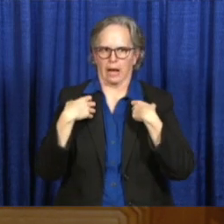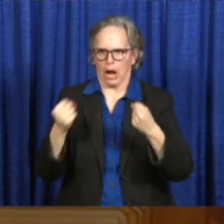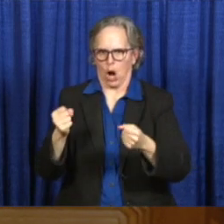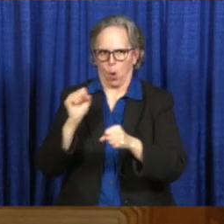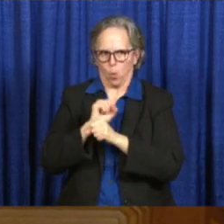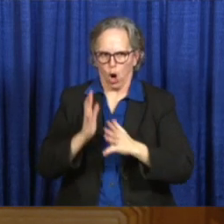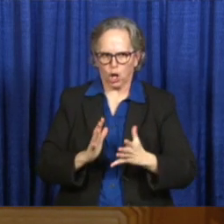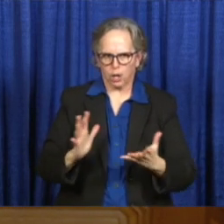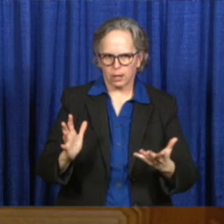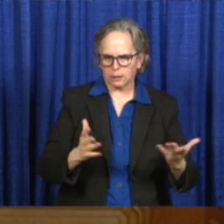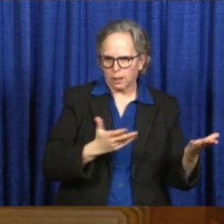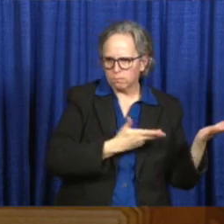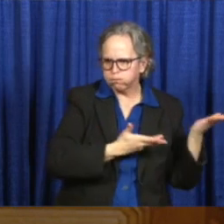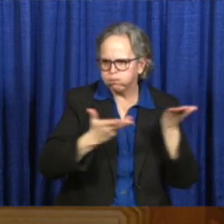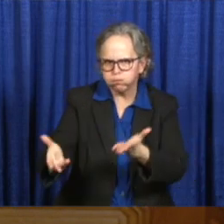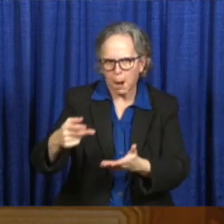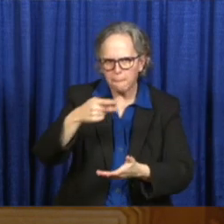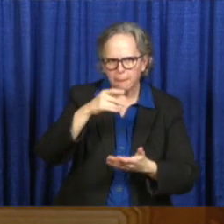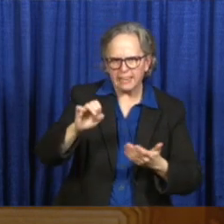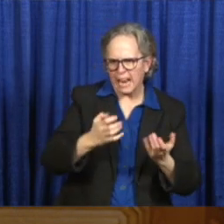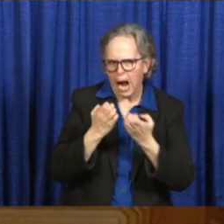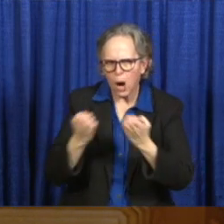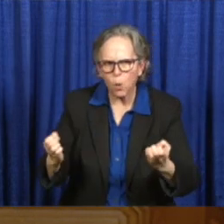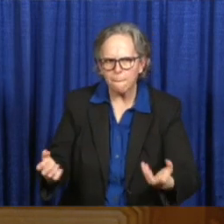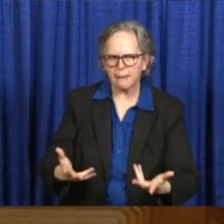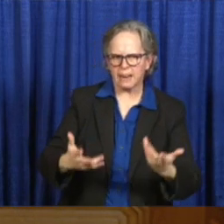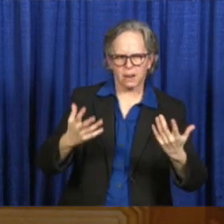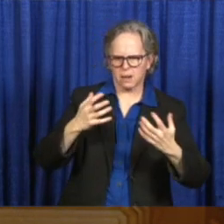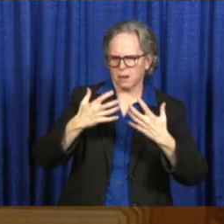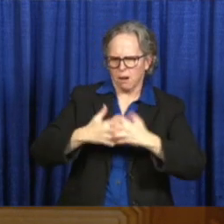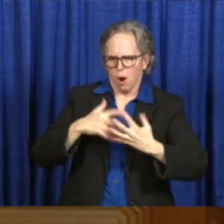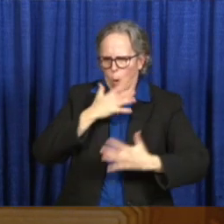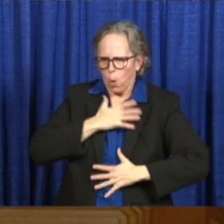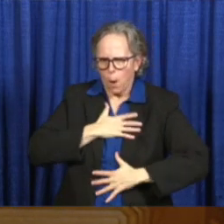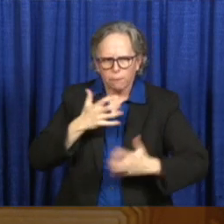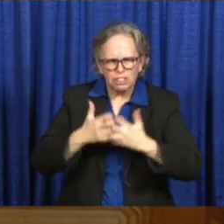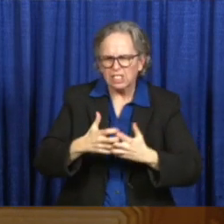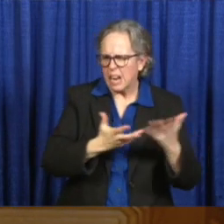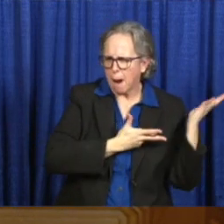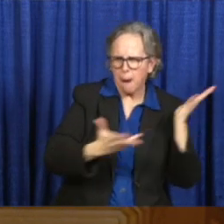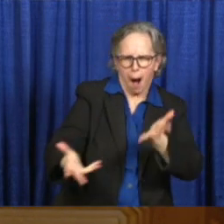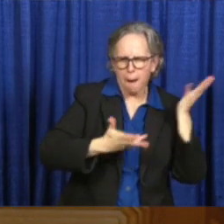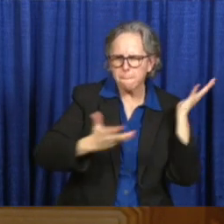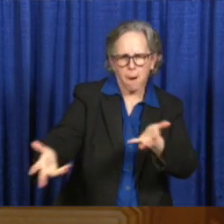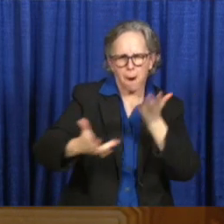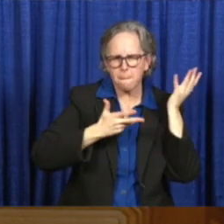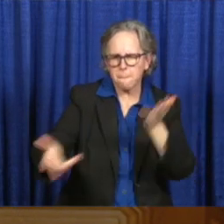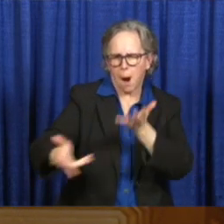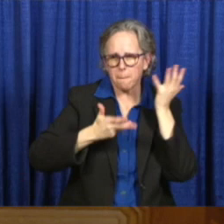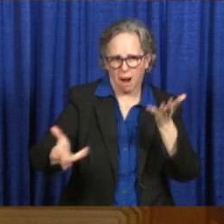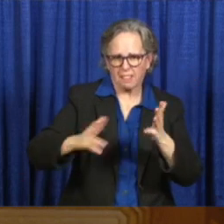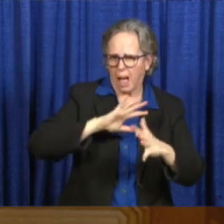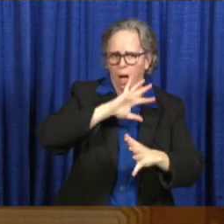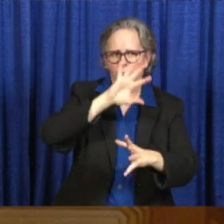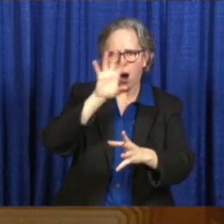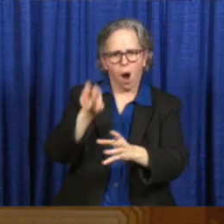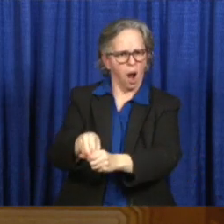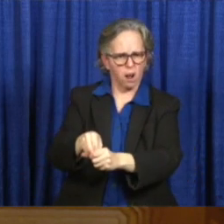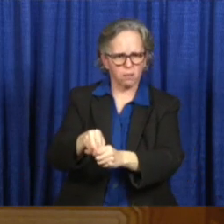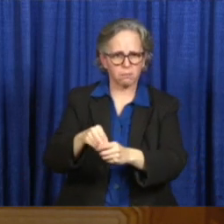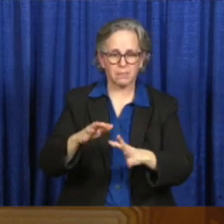they need to safely care for patients. Again, we know we have a shortage, and so we're asking